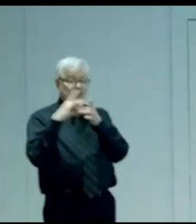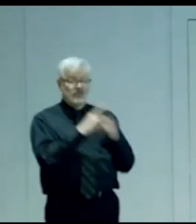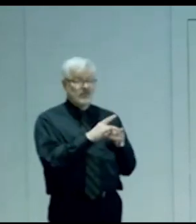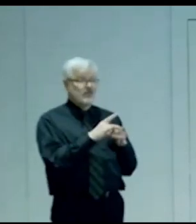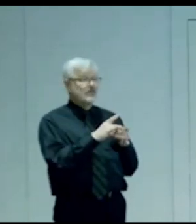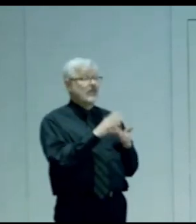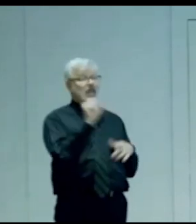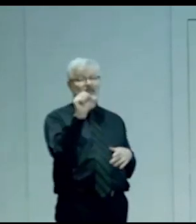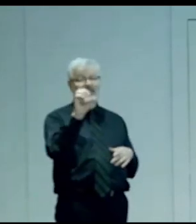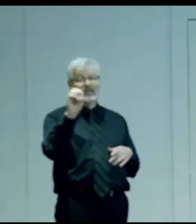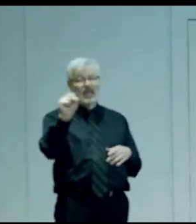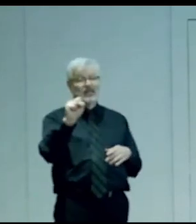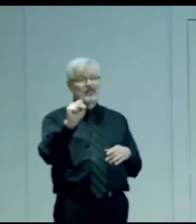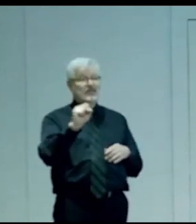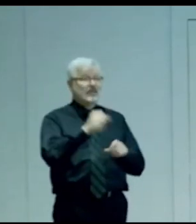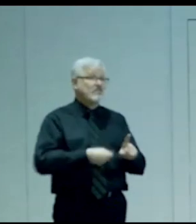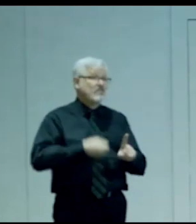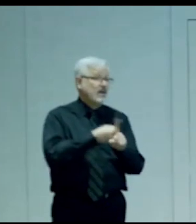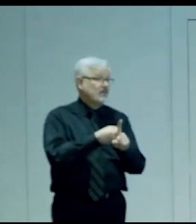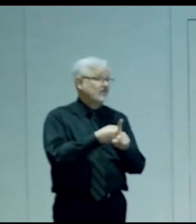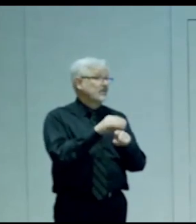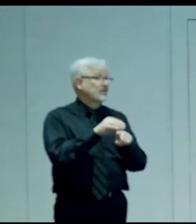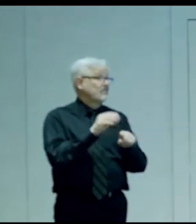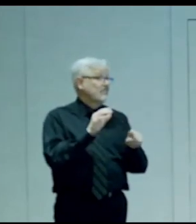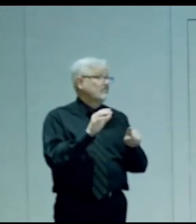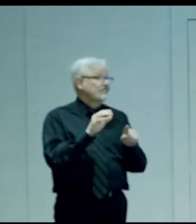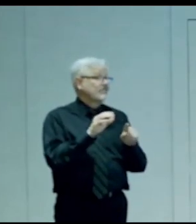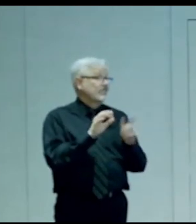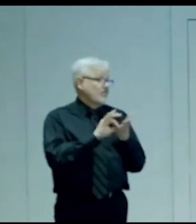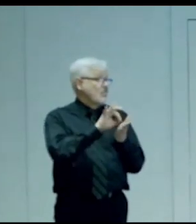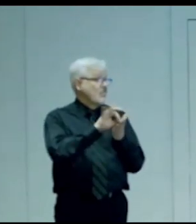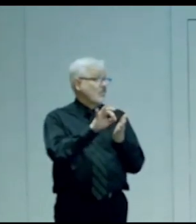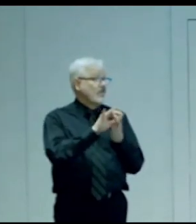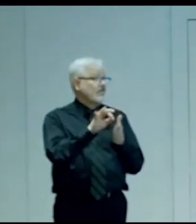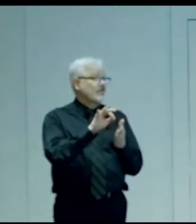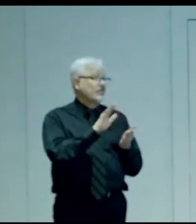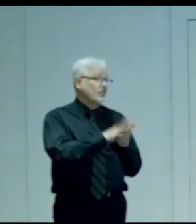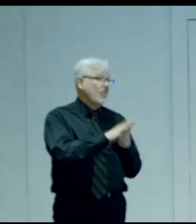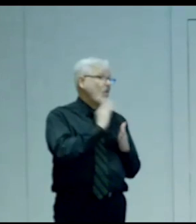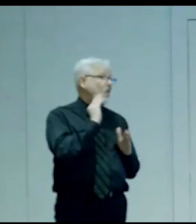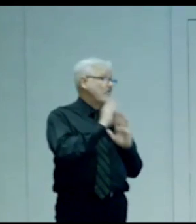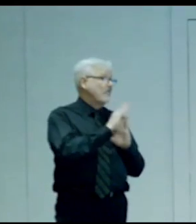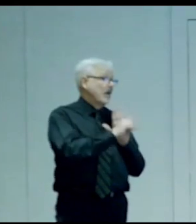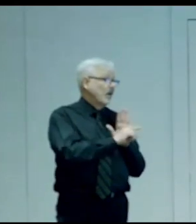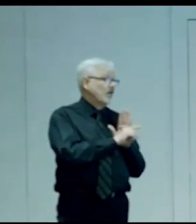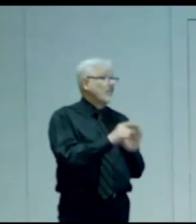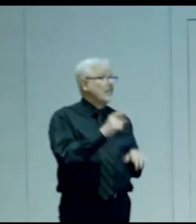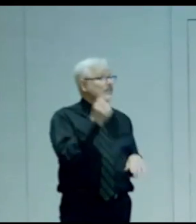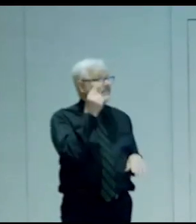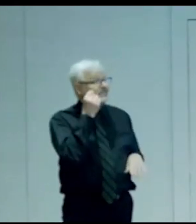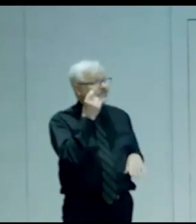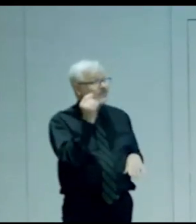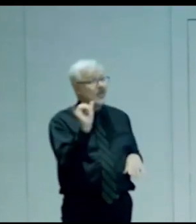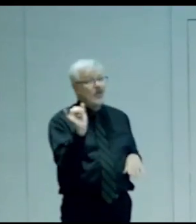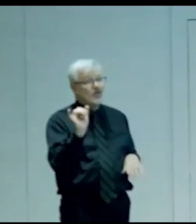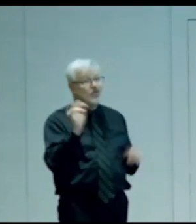on performance. That's probably what mostly reflects the school home backgrounds. But when you